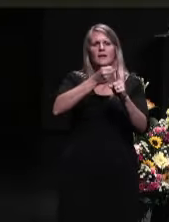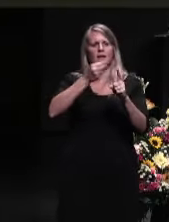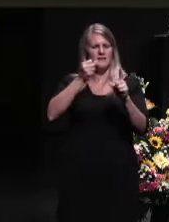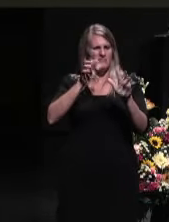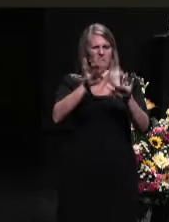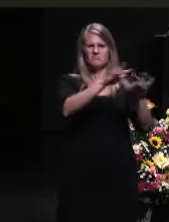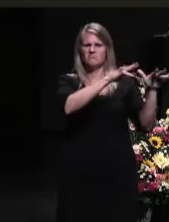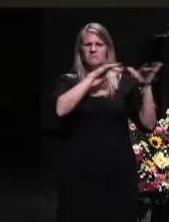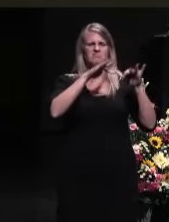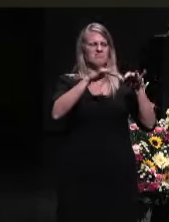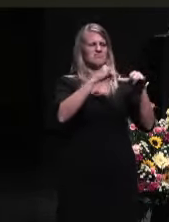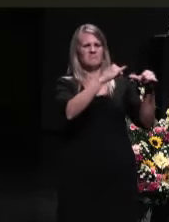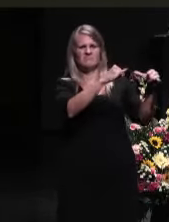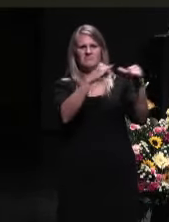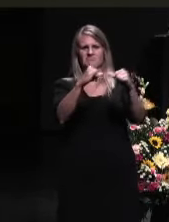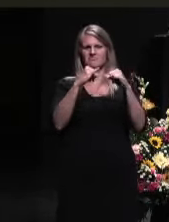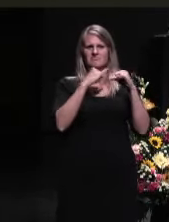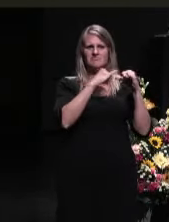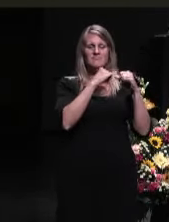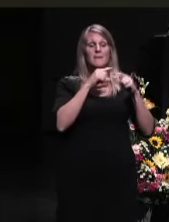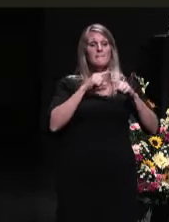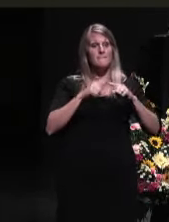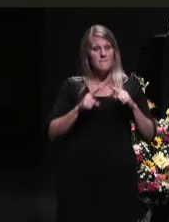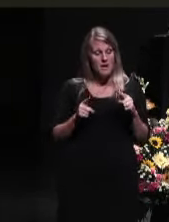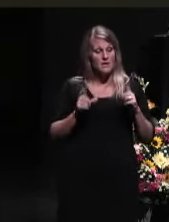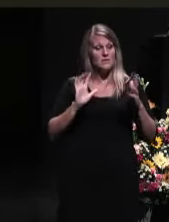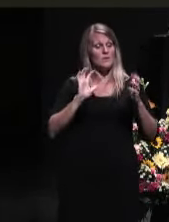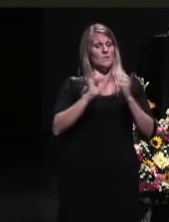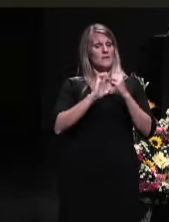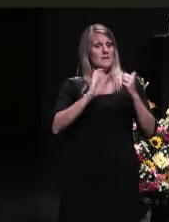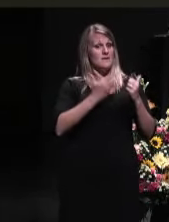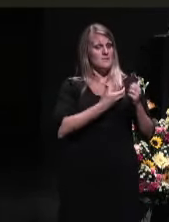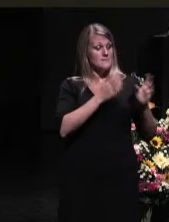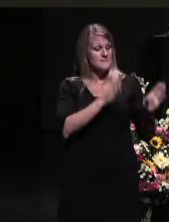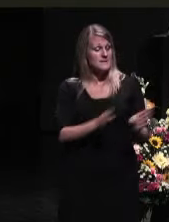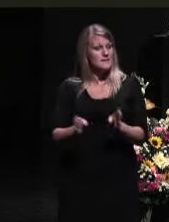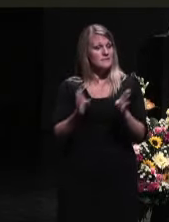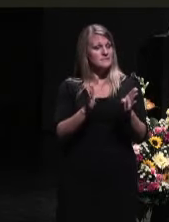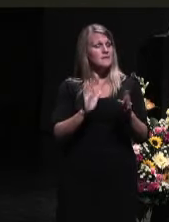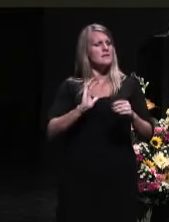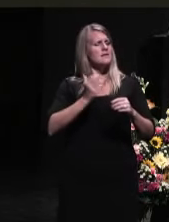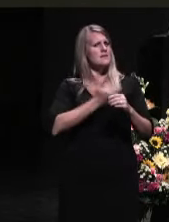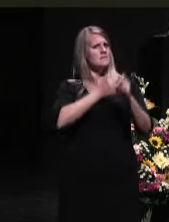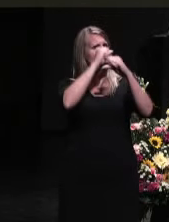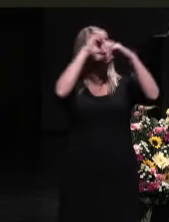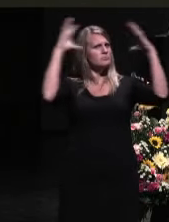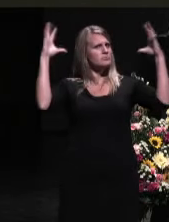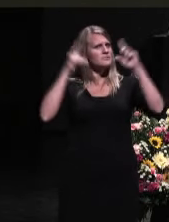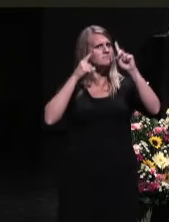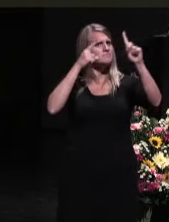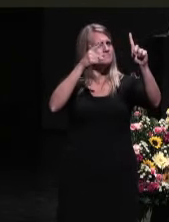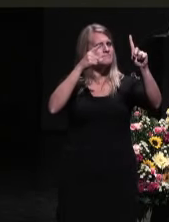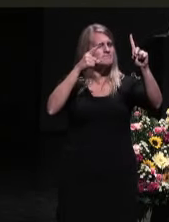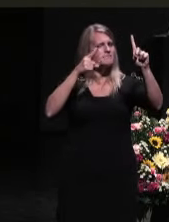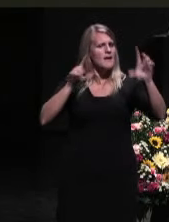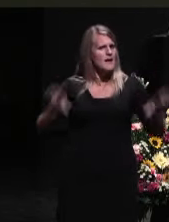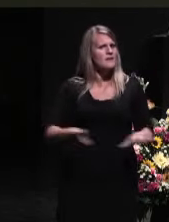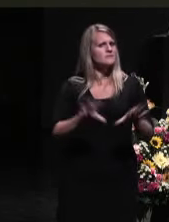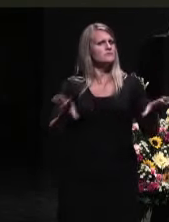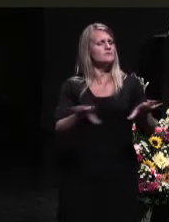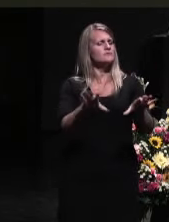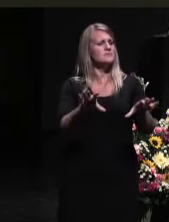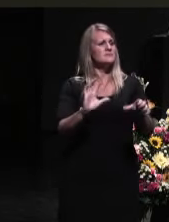all of that. But it's with our plans, it's with our actions that we have underway, and especially with you,